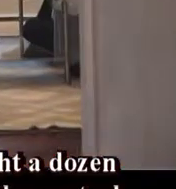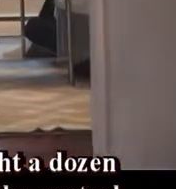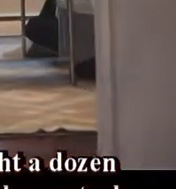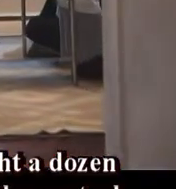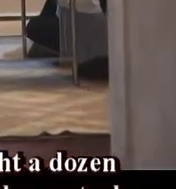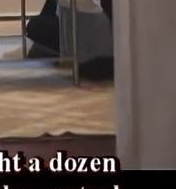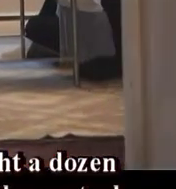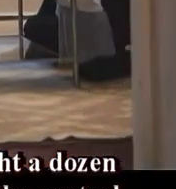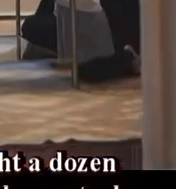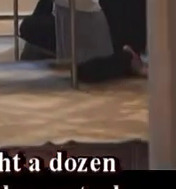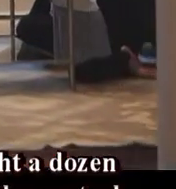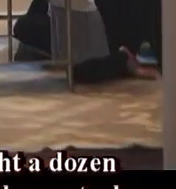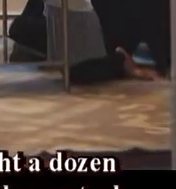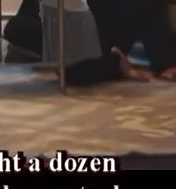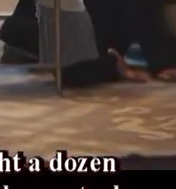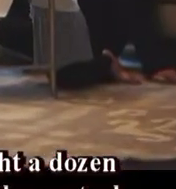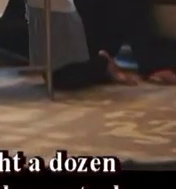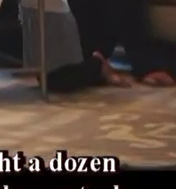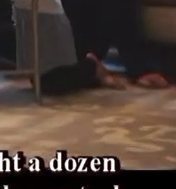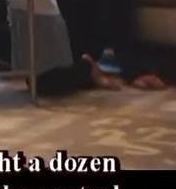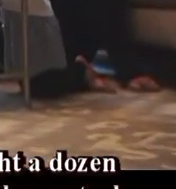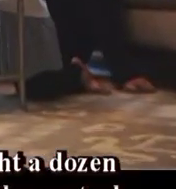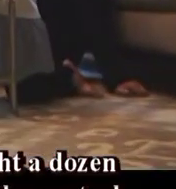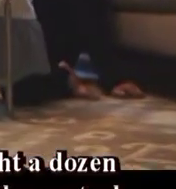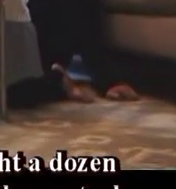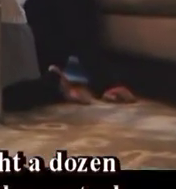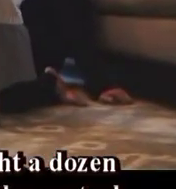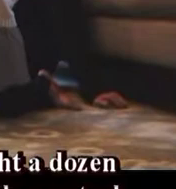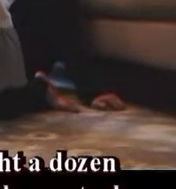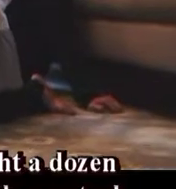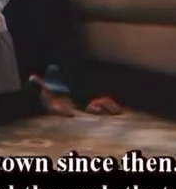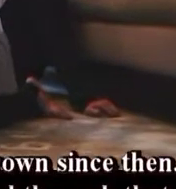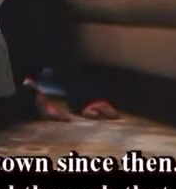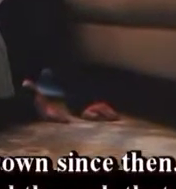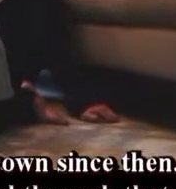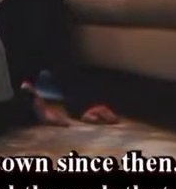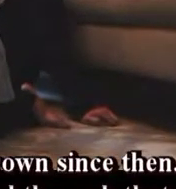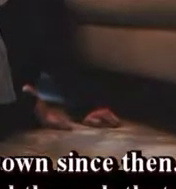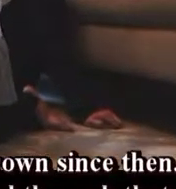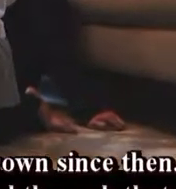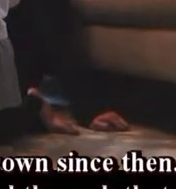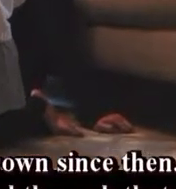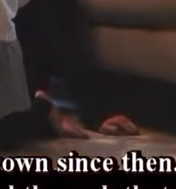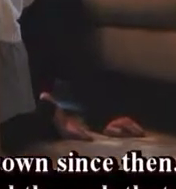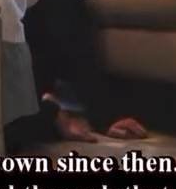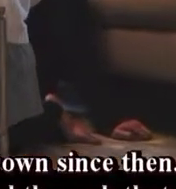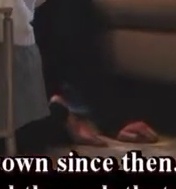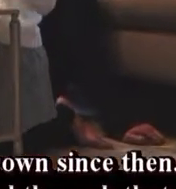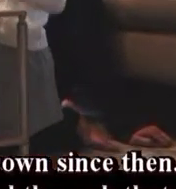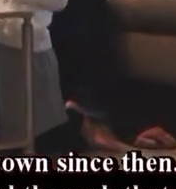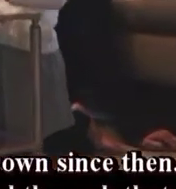night a dozen years ago, where I finally gave up control, and I've seen how much I've